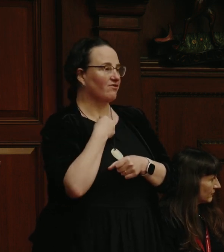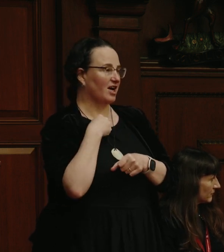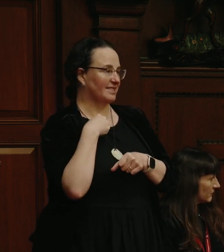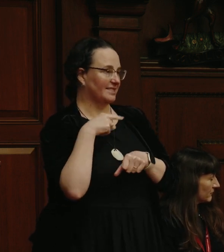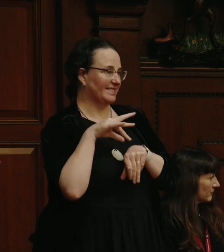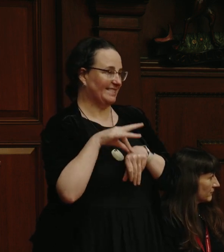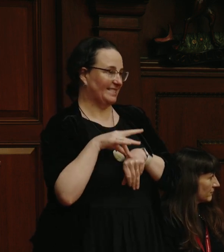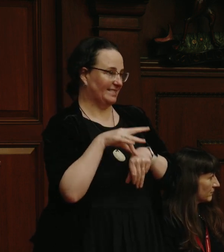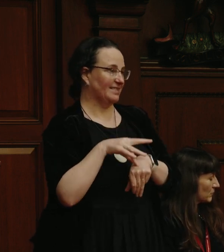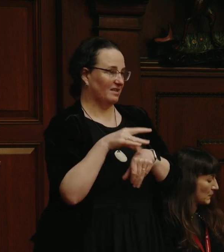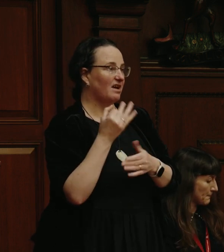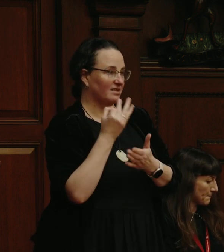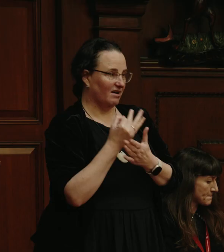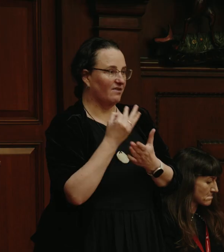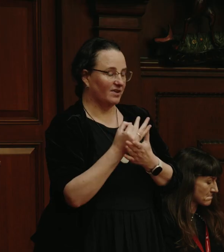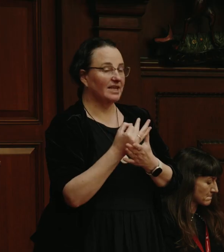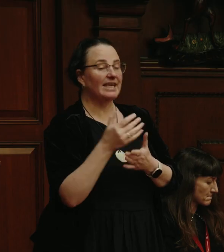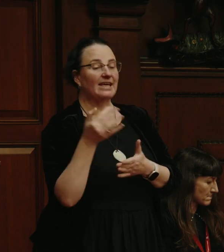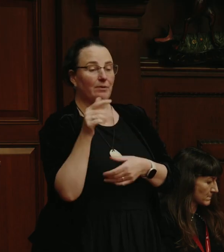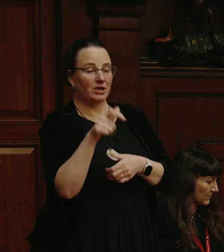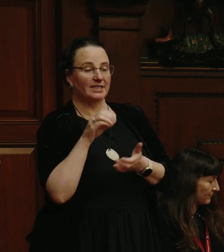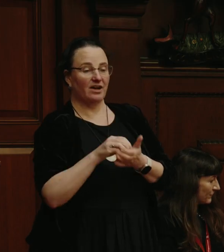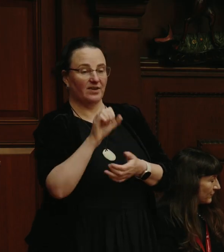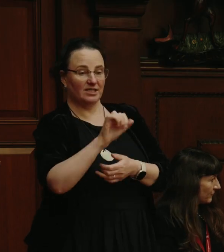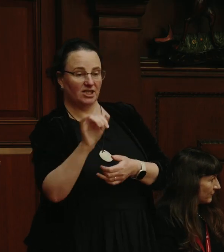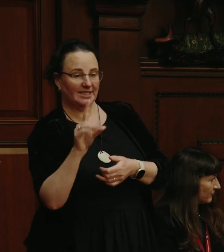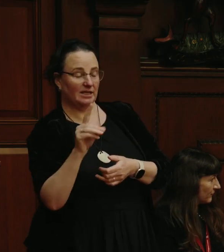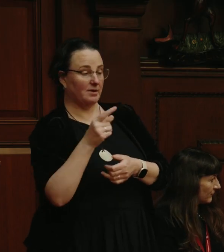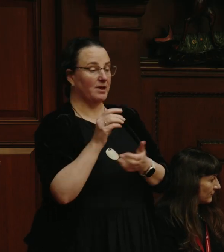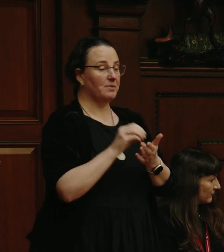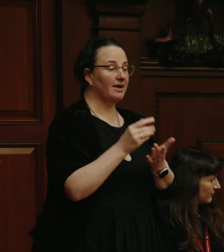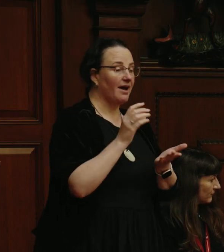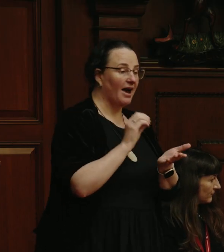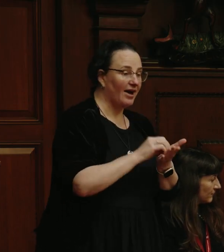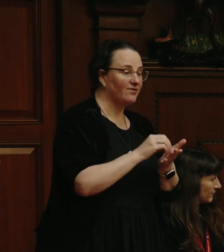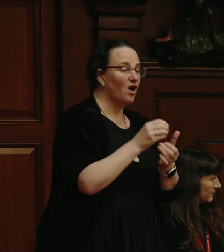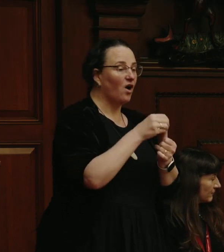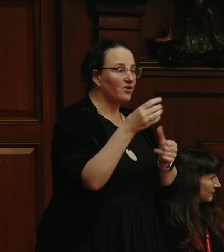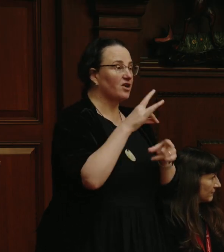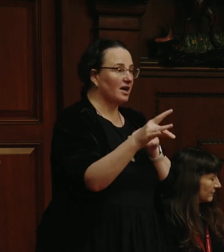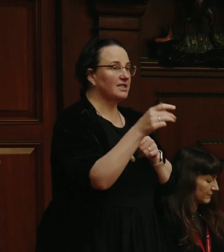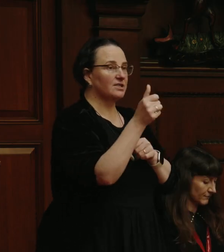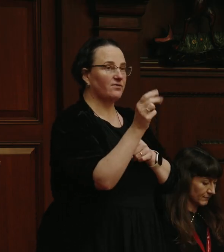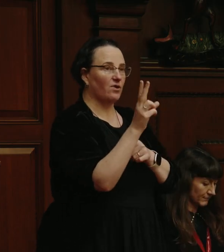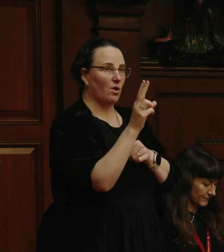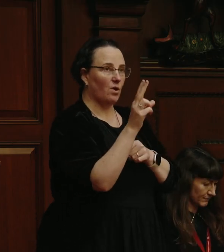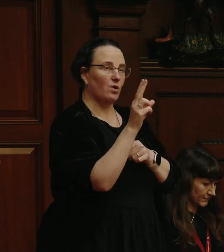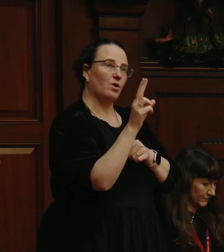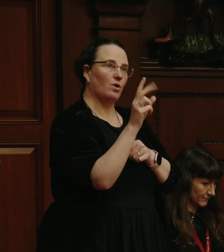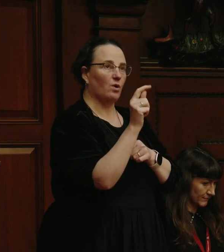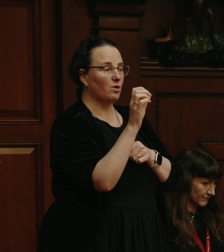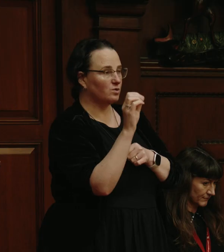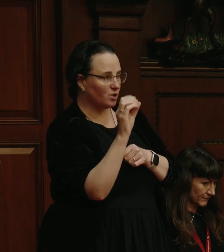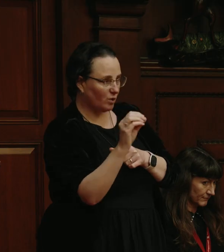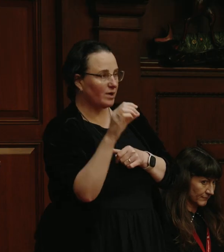commonly seen in a family of someone with Sjögren's. So you can see these hints of other autoimmune diseases,